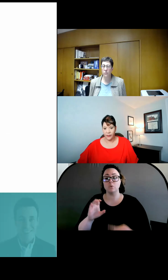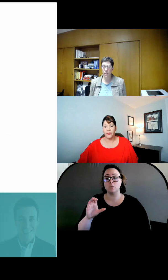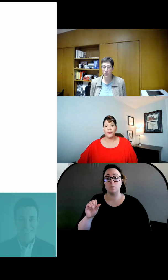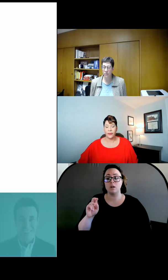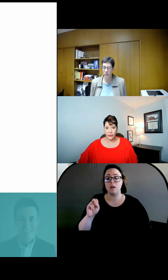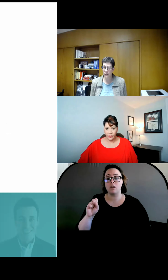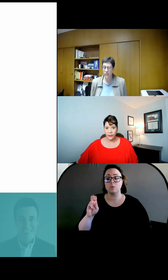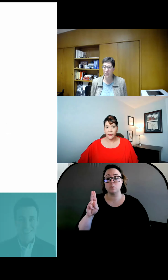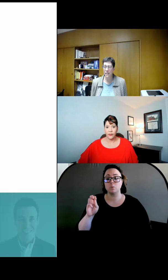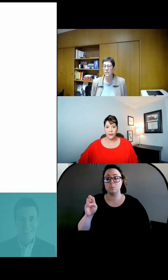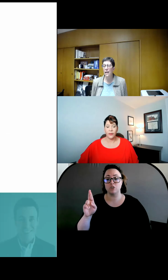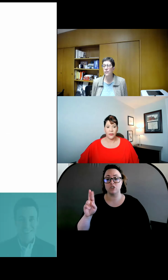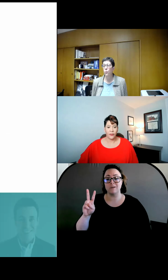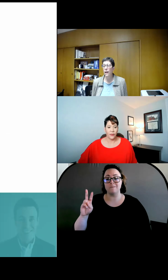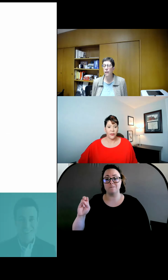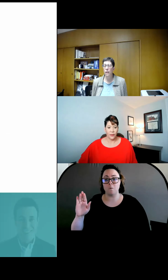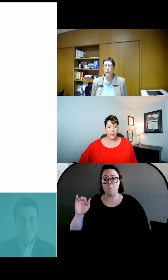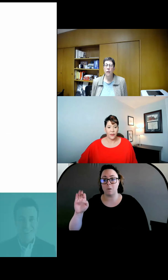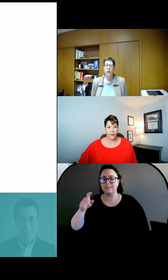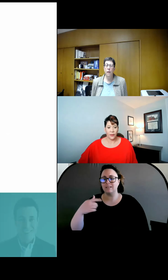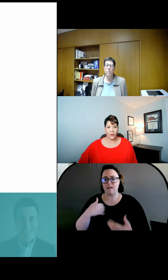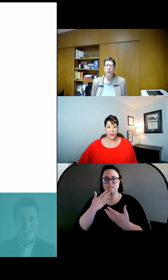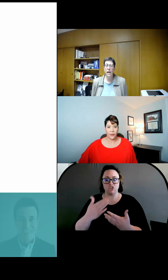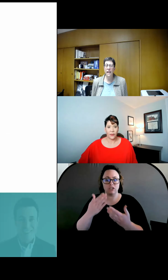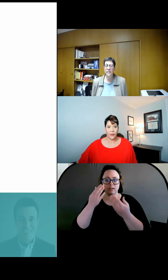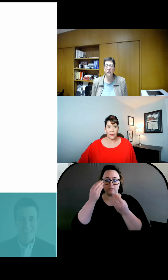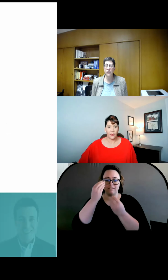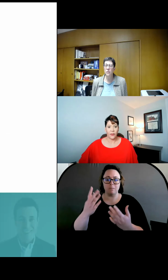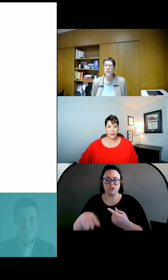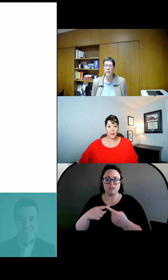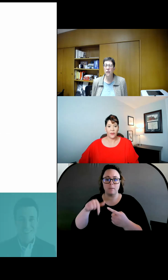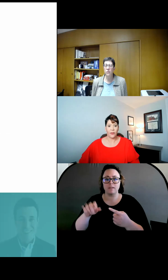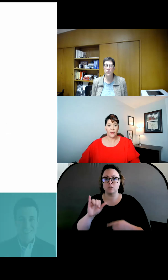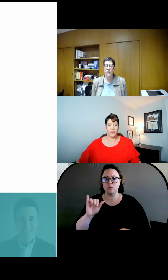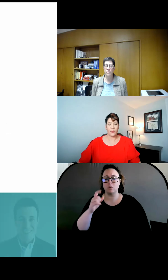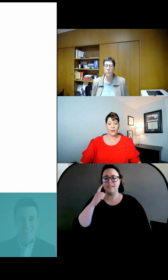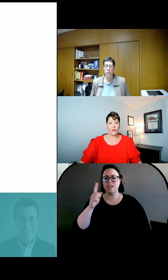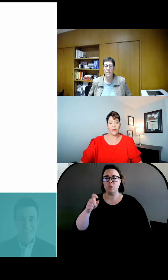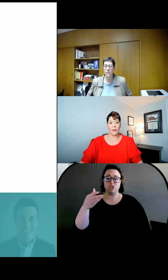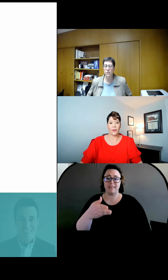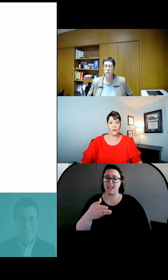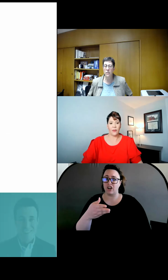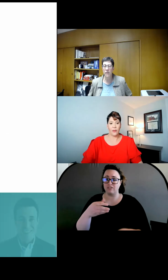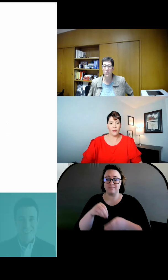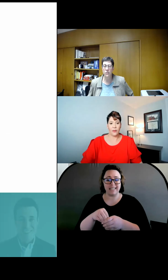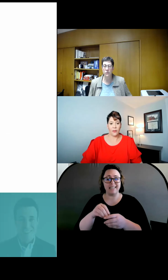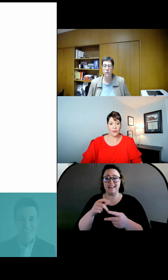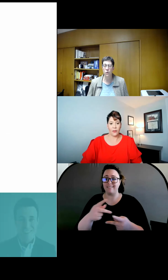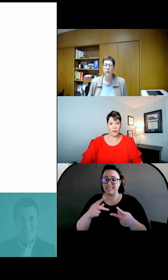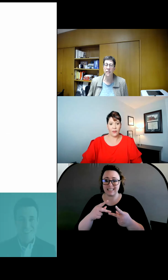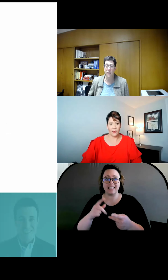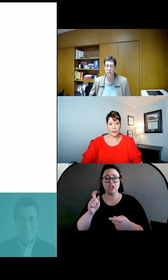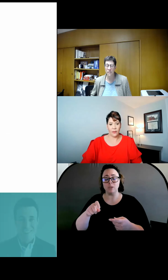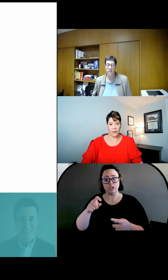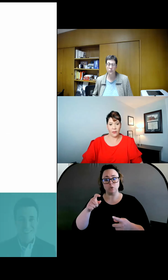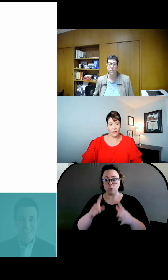they have some really good materials on this as well. I think you need to be there, you need to be present, you need to make yourselves known.